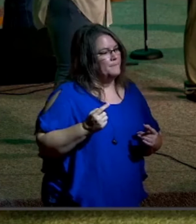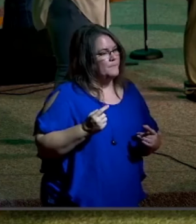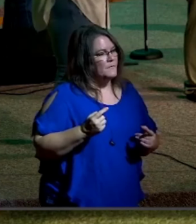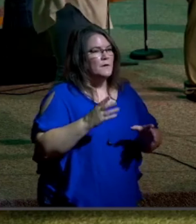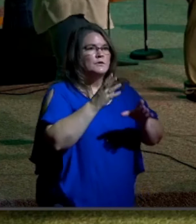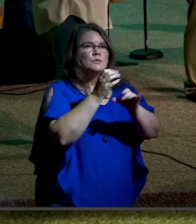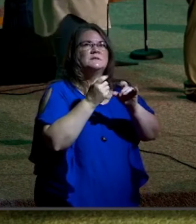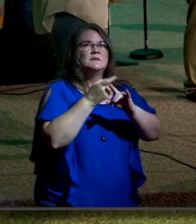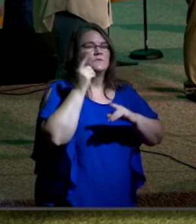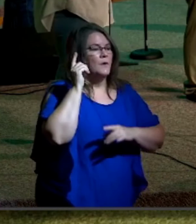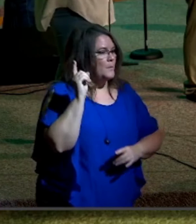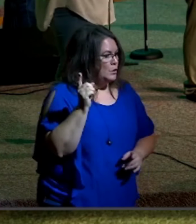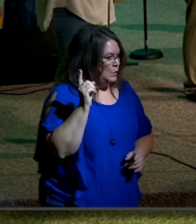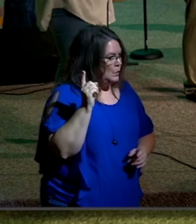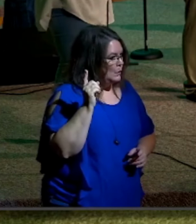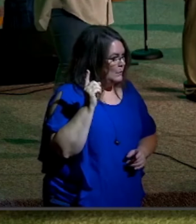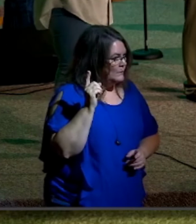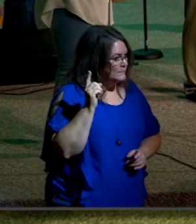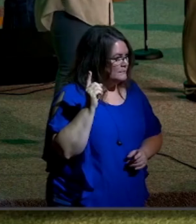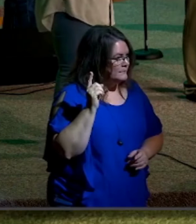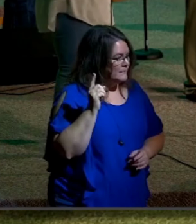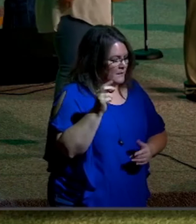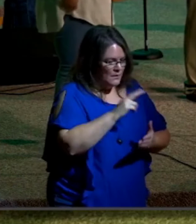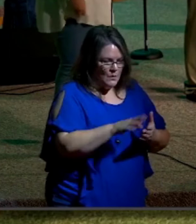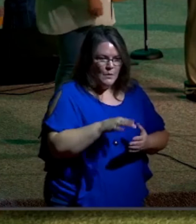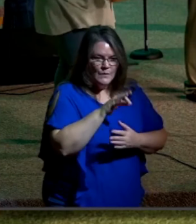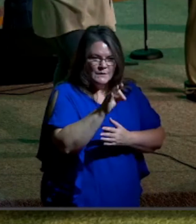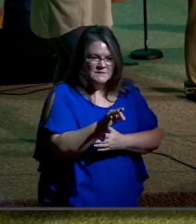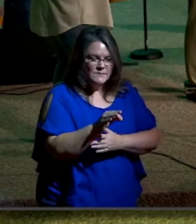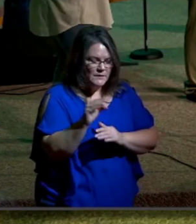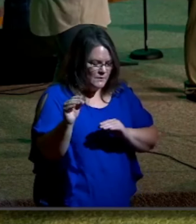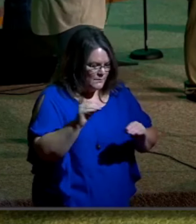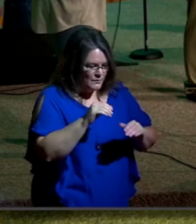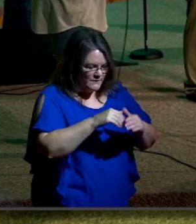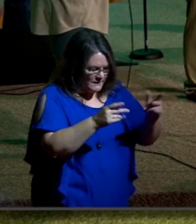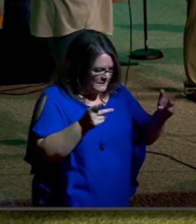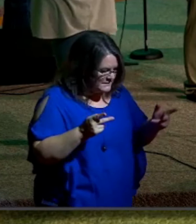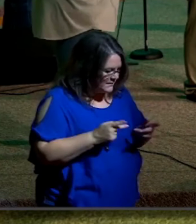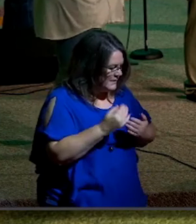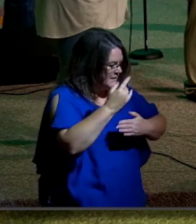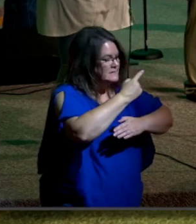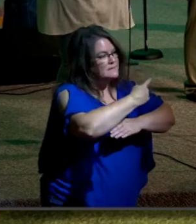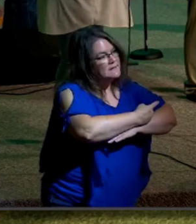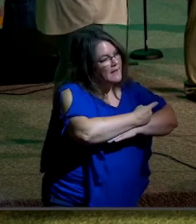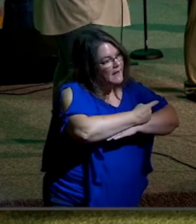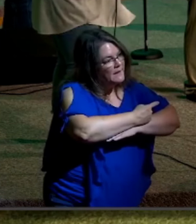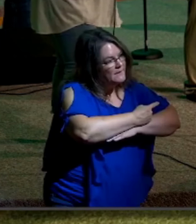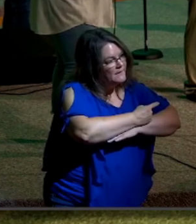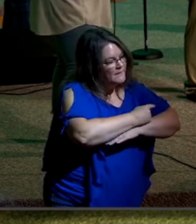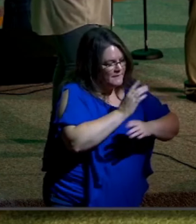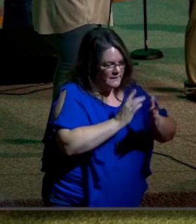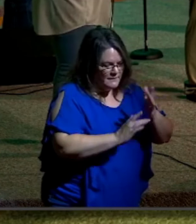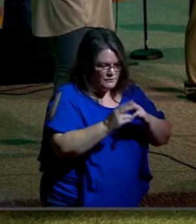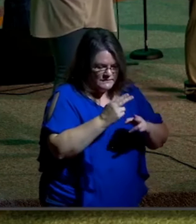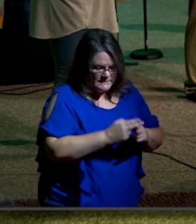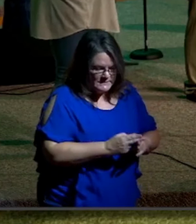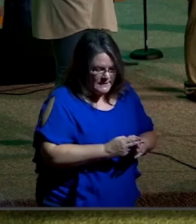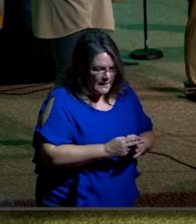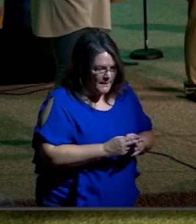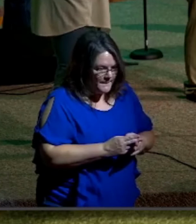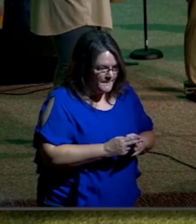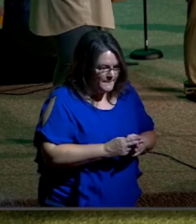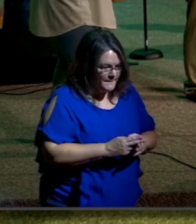you. Holy Spirit, would you move in this place today? In Jesus' name. Now, I